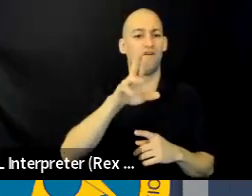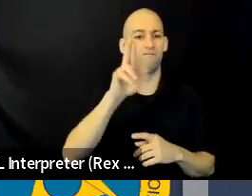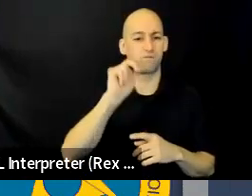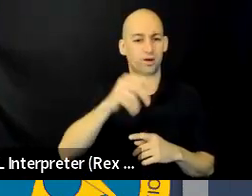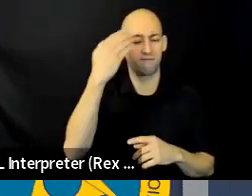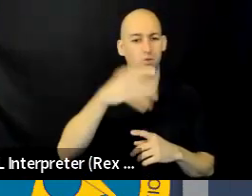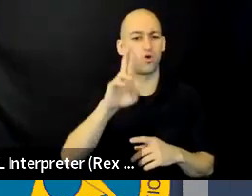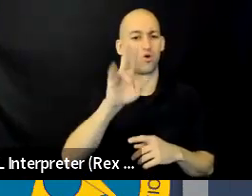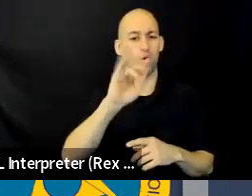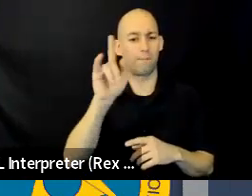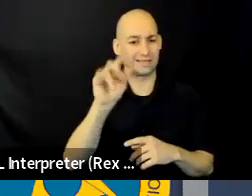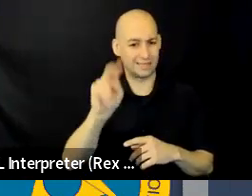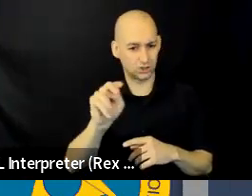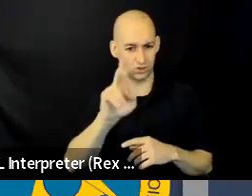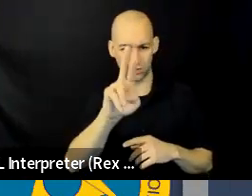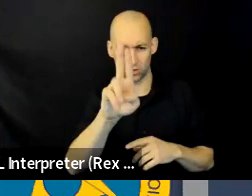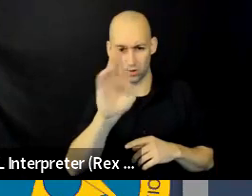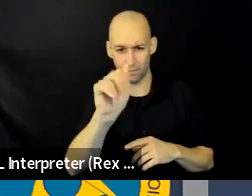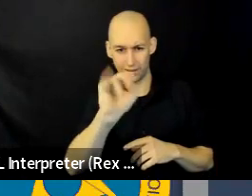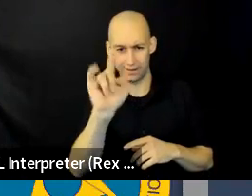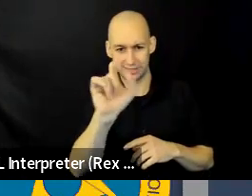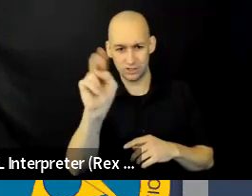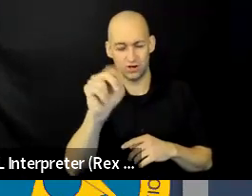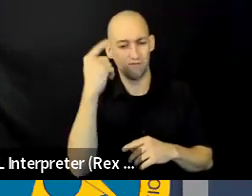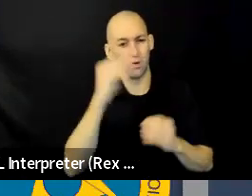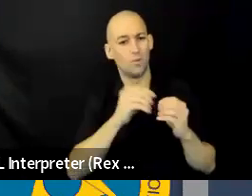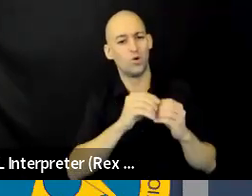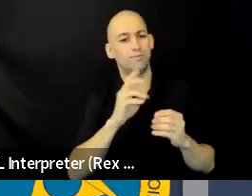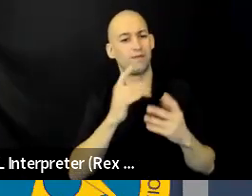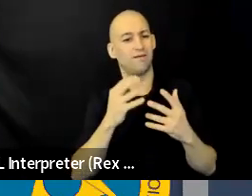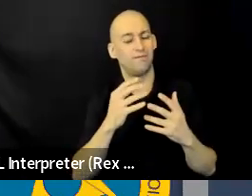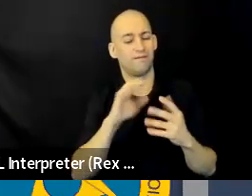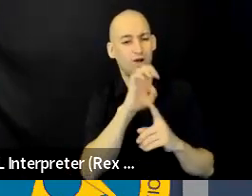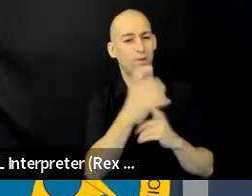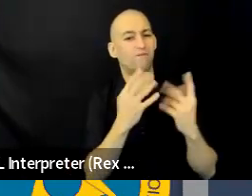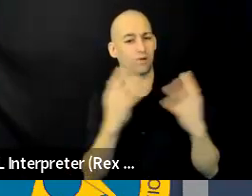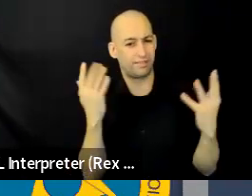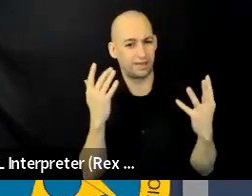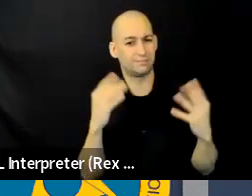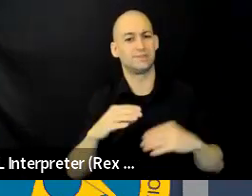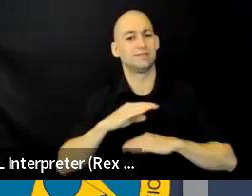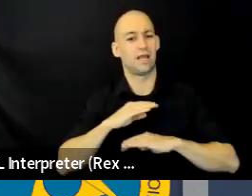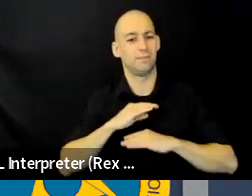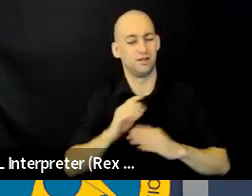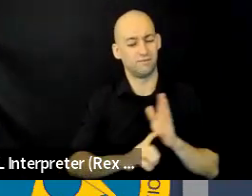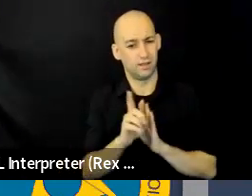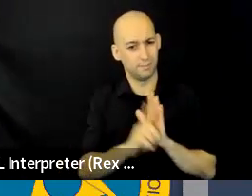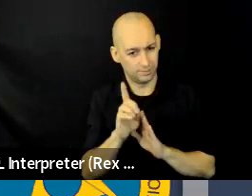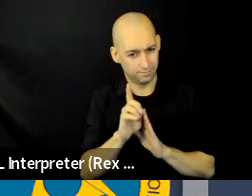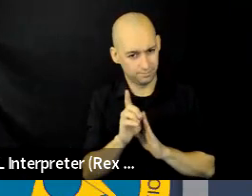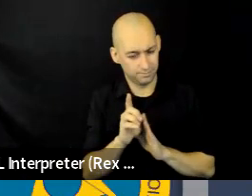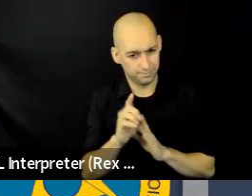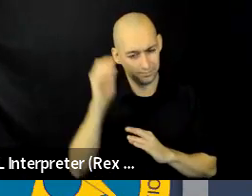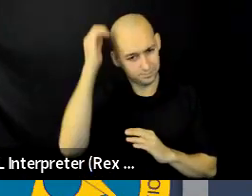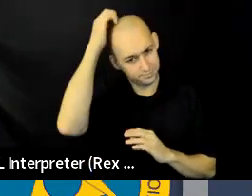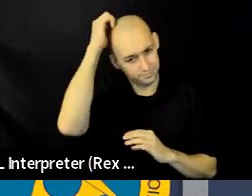outreach and education to combine political will for more environmentally friendly, sustainable, and equitable development to meet our transportation needs.